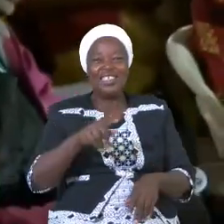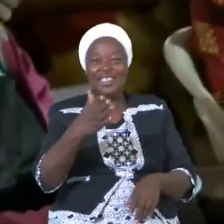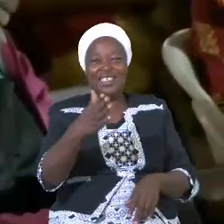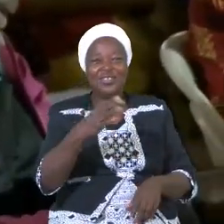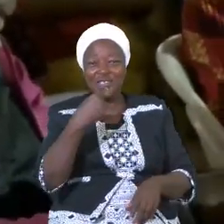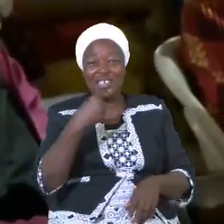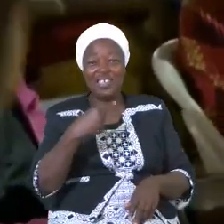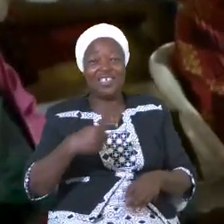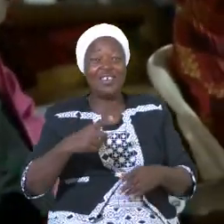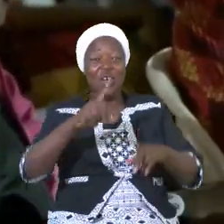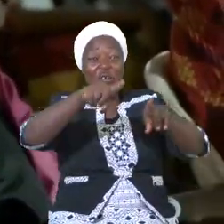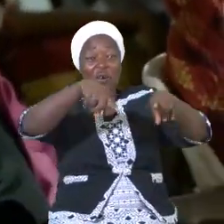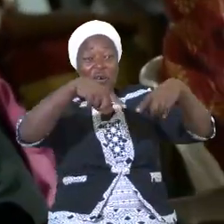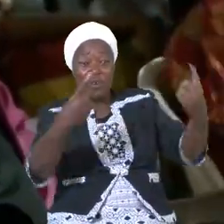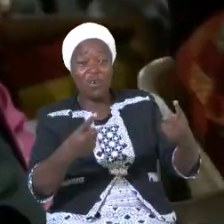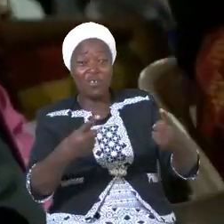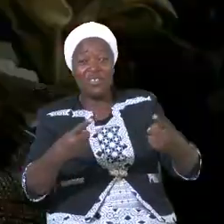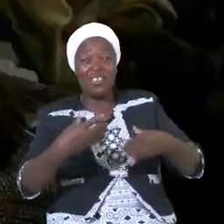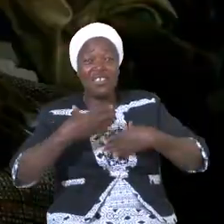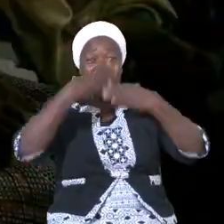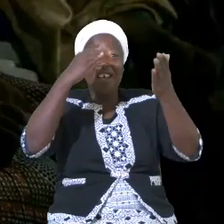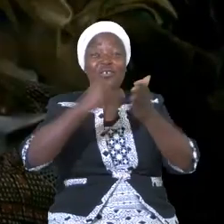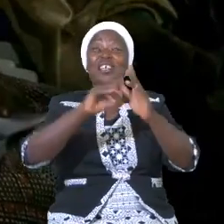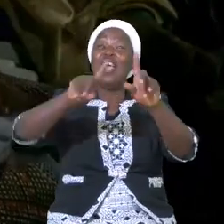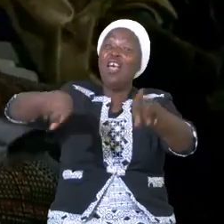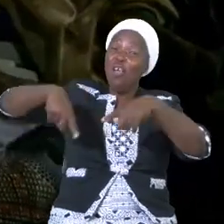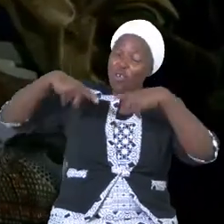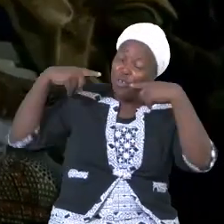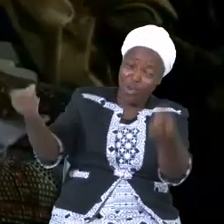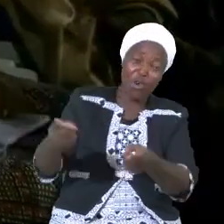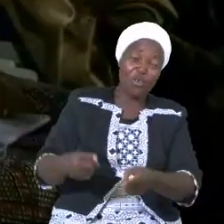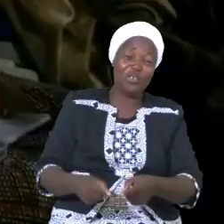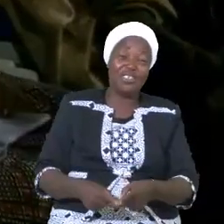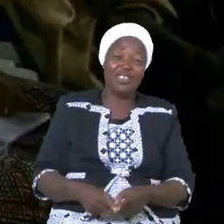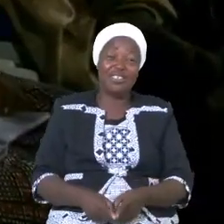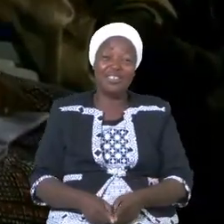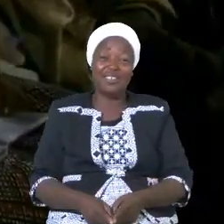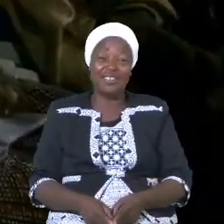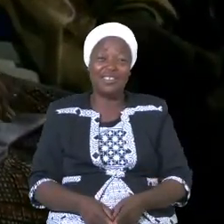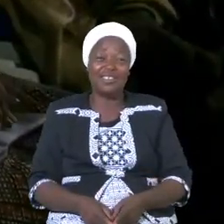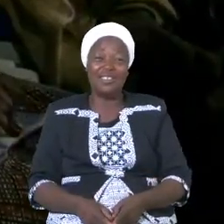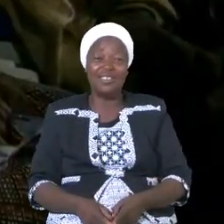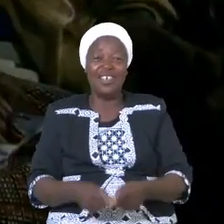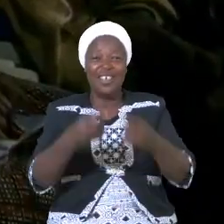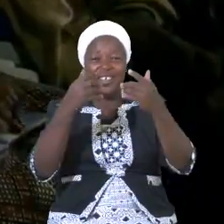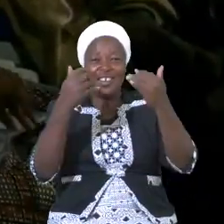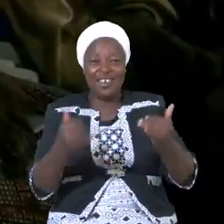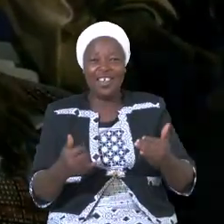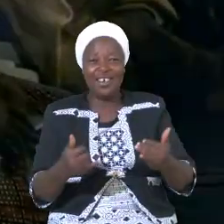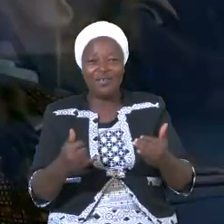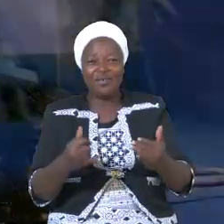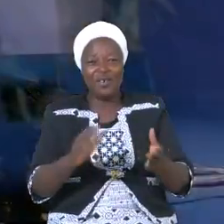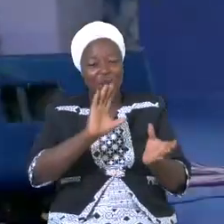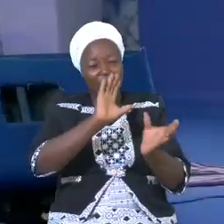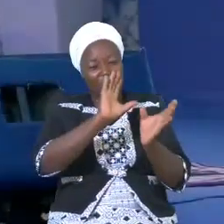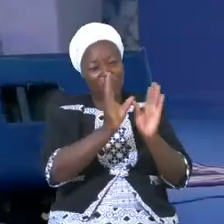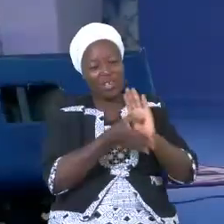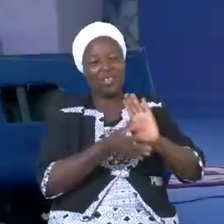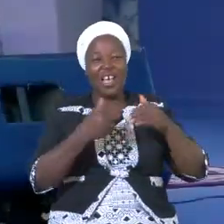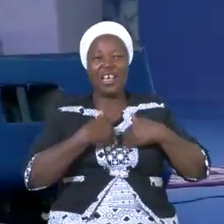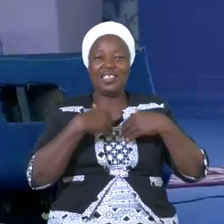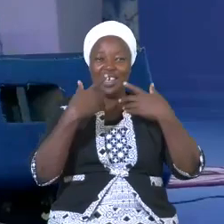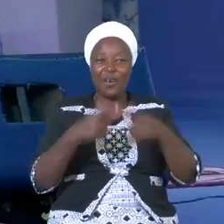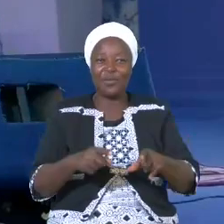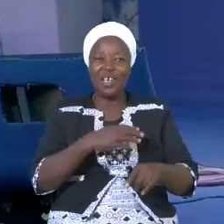shout to a team of without god and now combustion has taken place a new